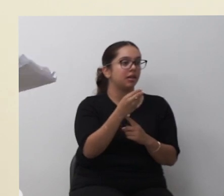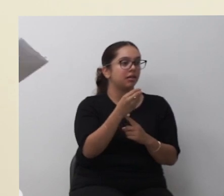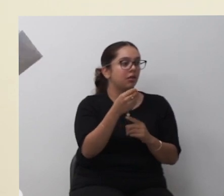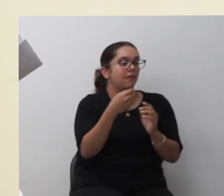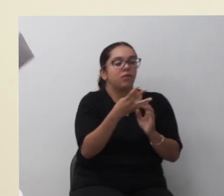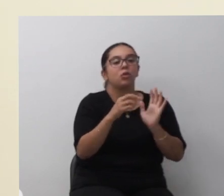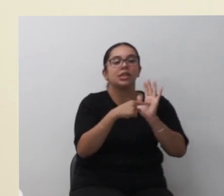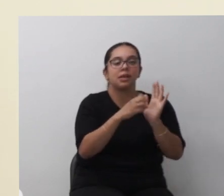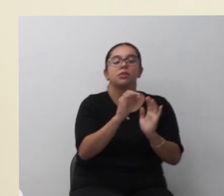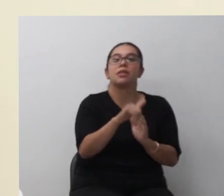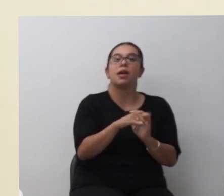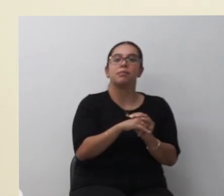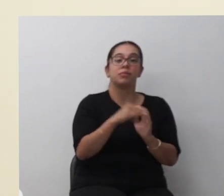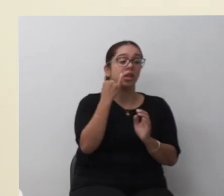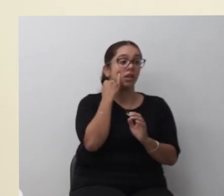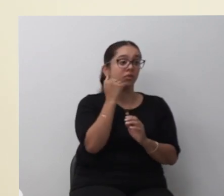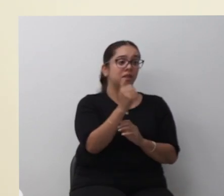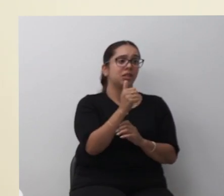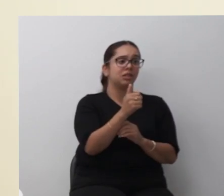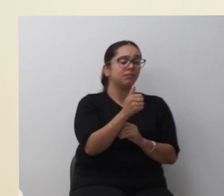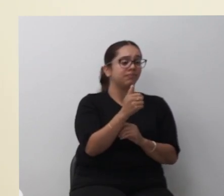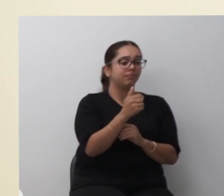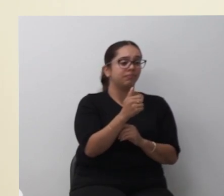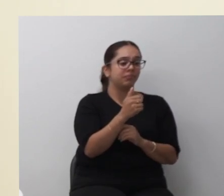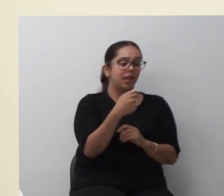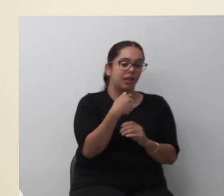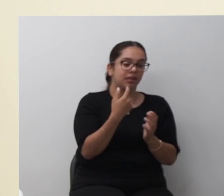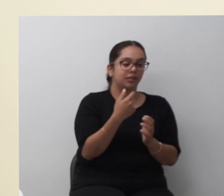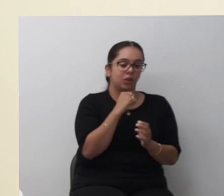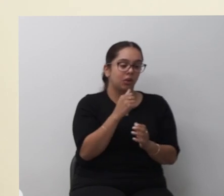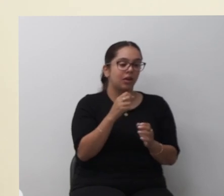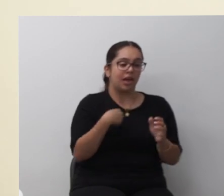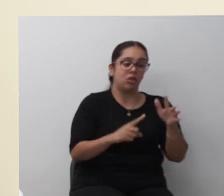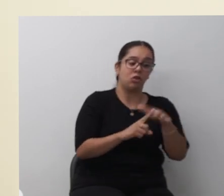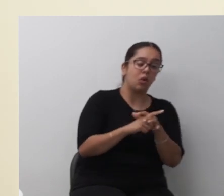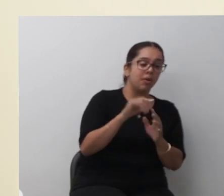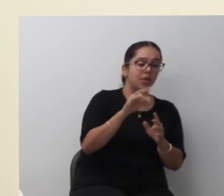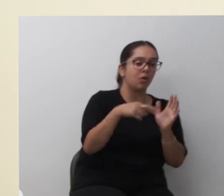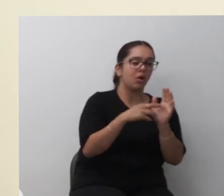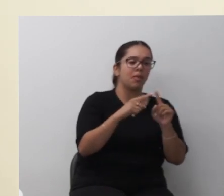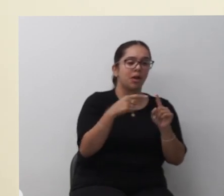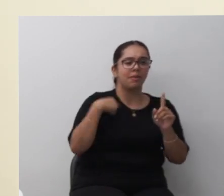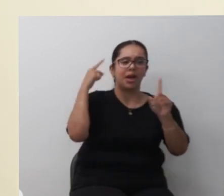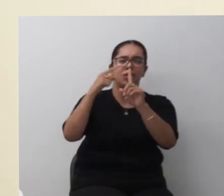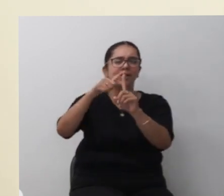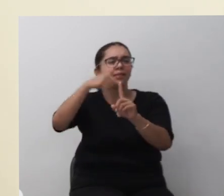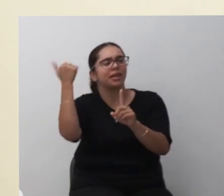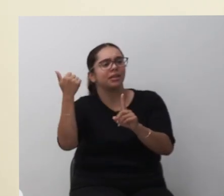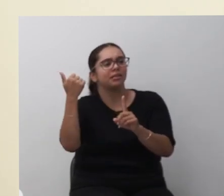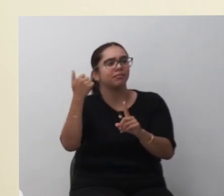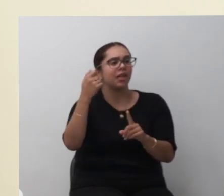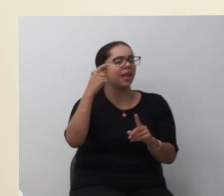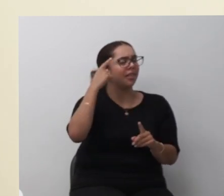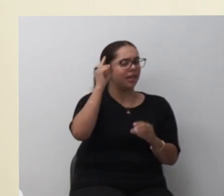right? If you're like, you know what, I show up in these 2 roles, but I aspire to do something else, think